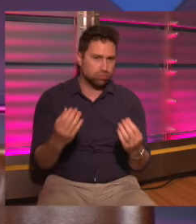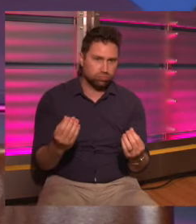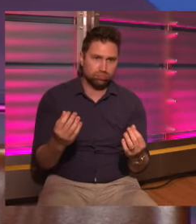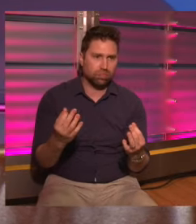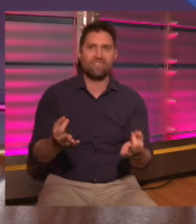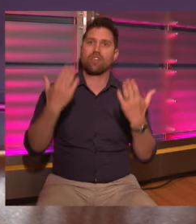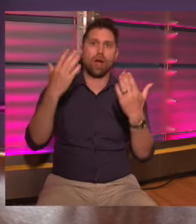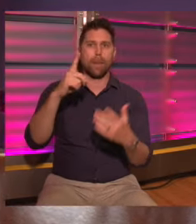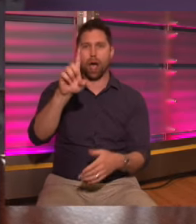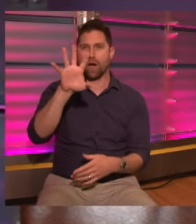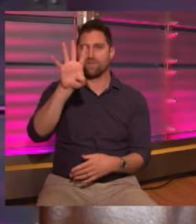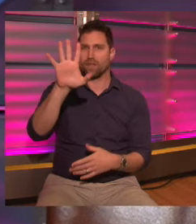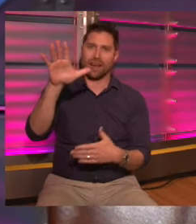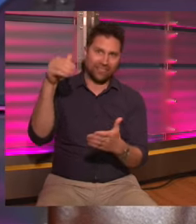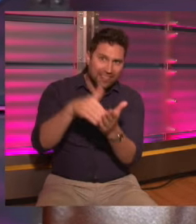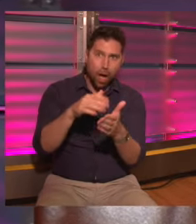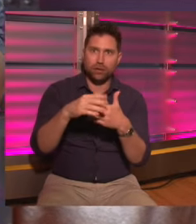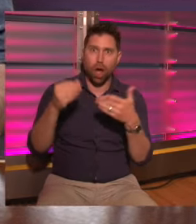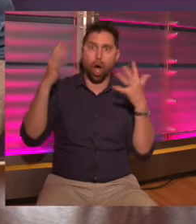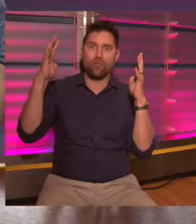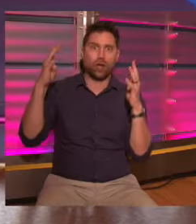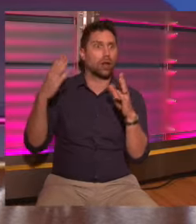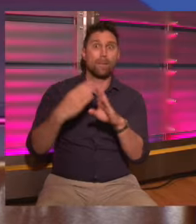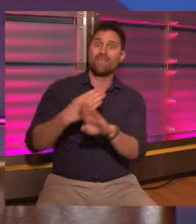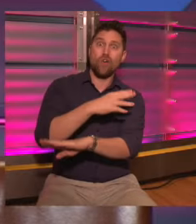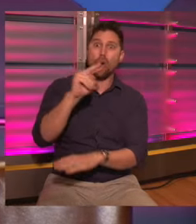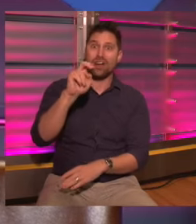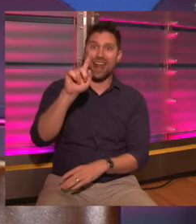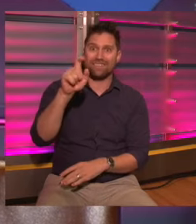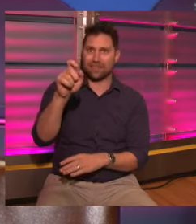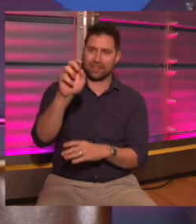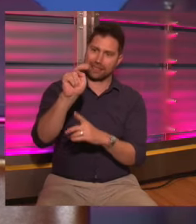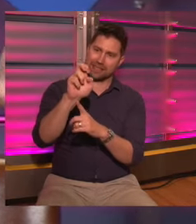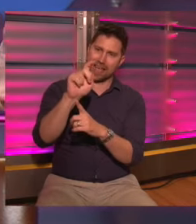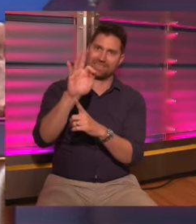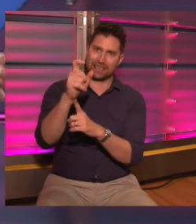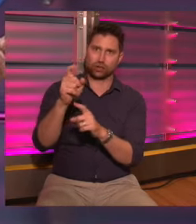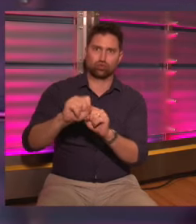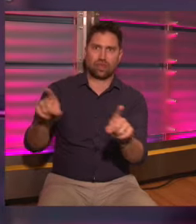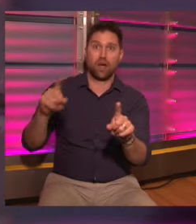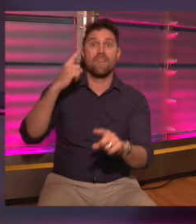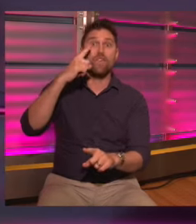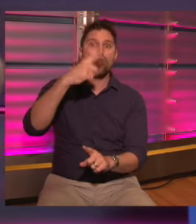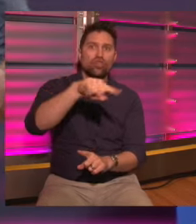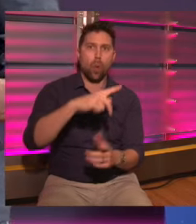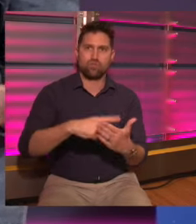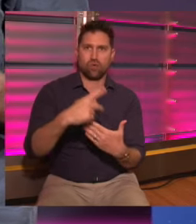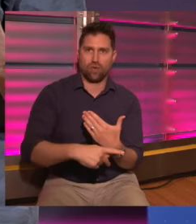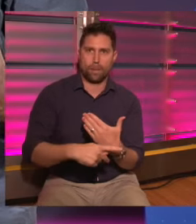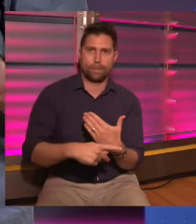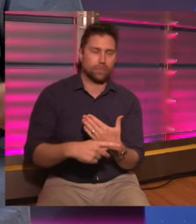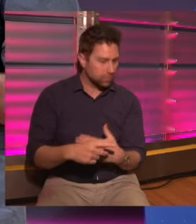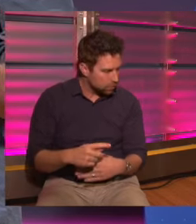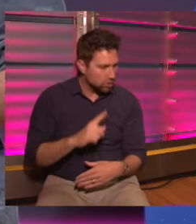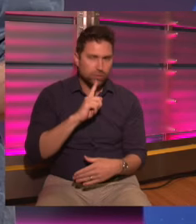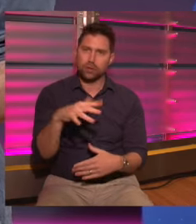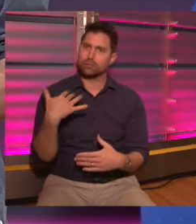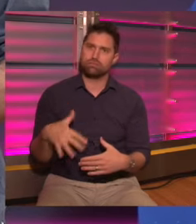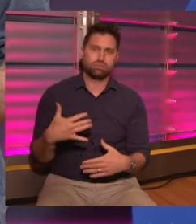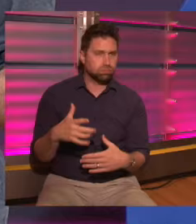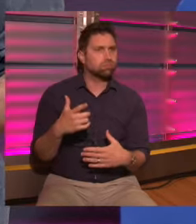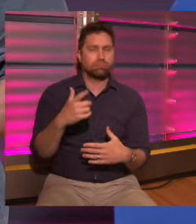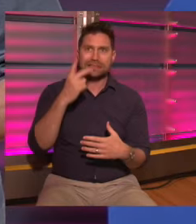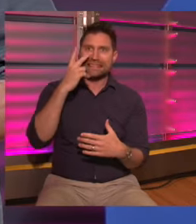about $145,000 already, even before the Netflix release, for those programs, which is just, again, seeing at least some